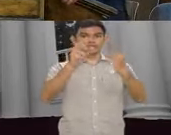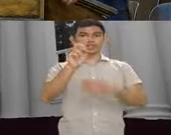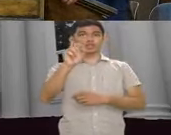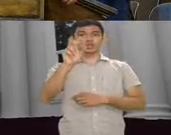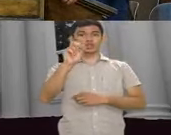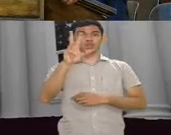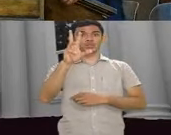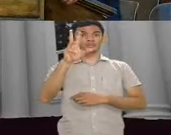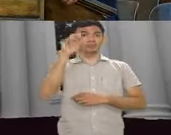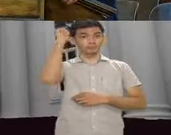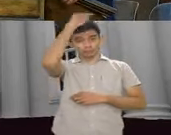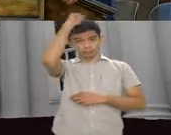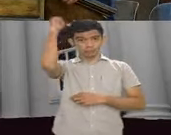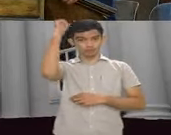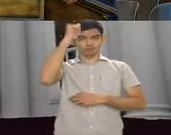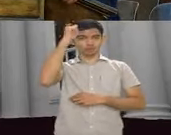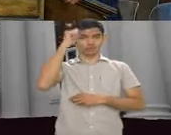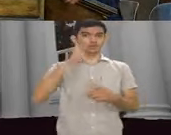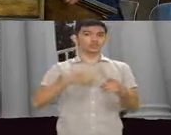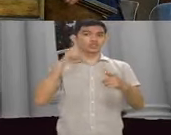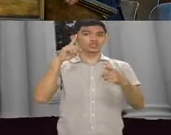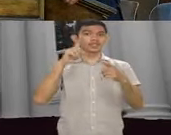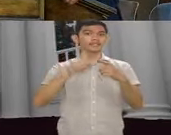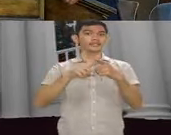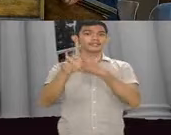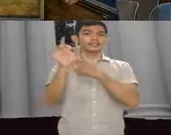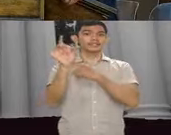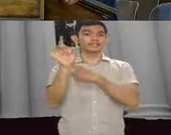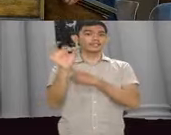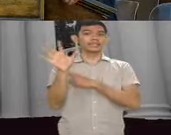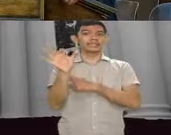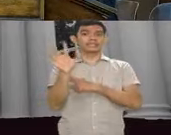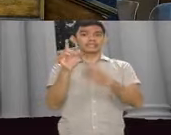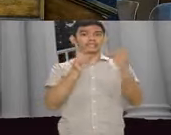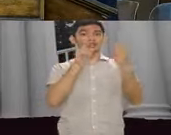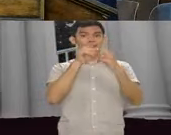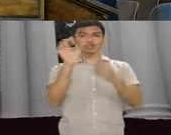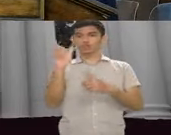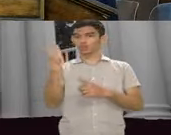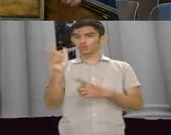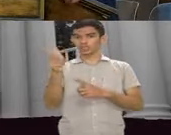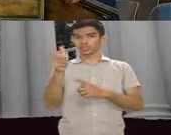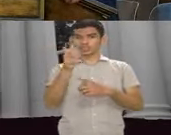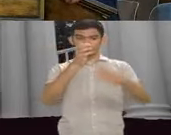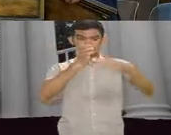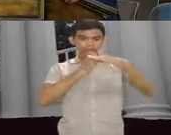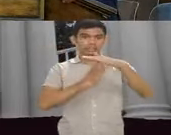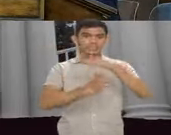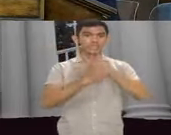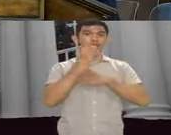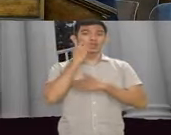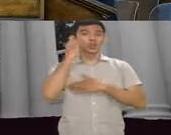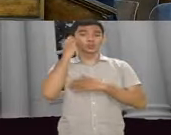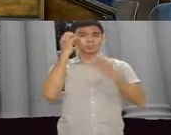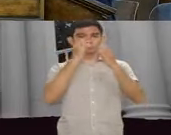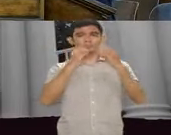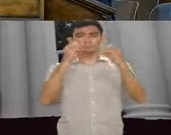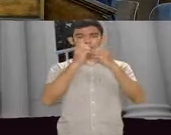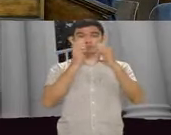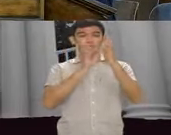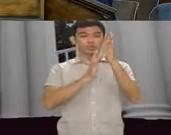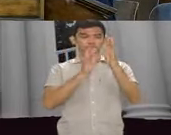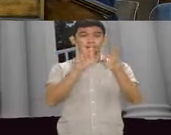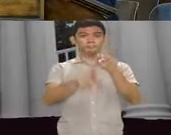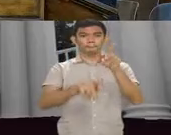number 14 to 19. And then in verses 19 to 20, he enters a house where more